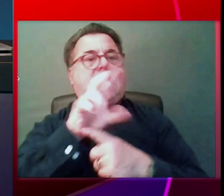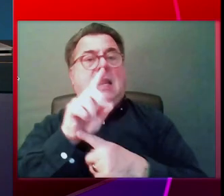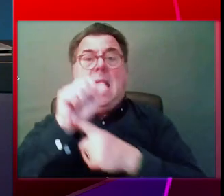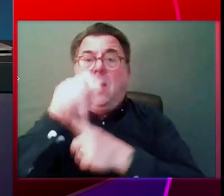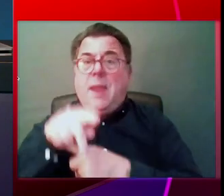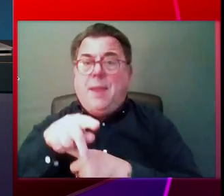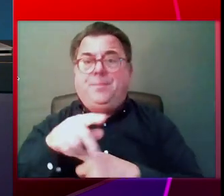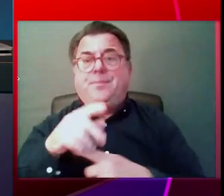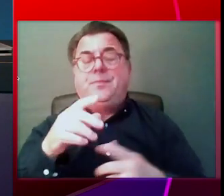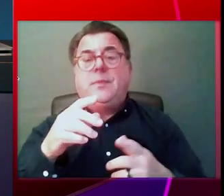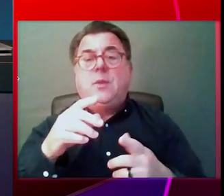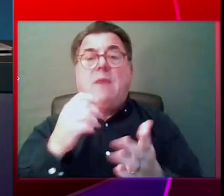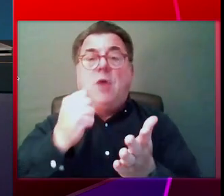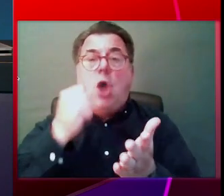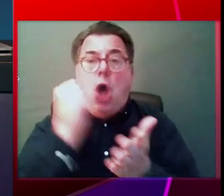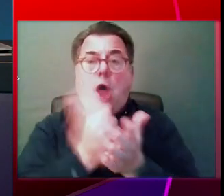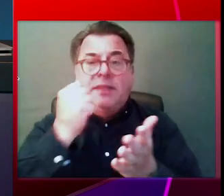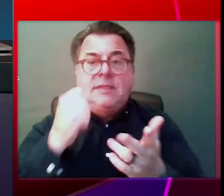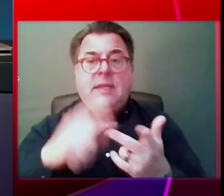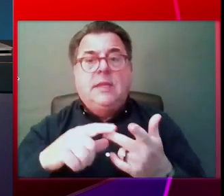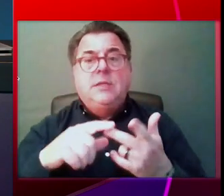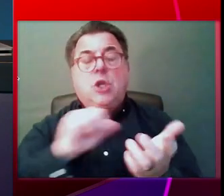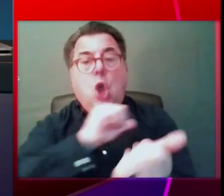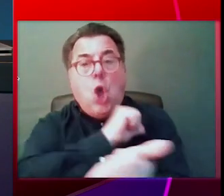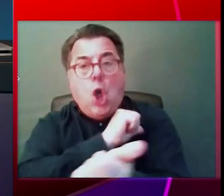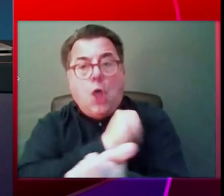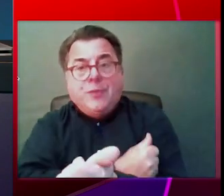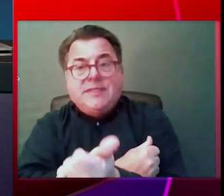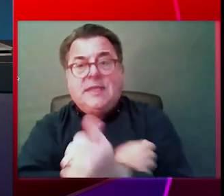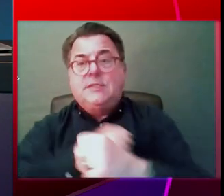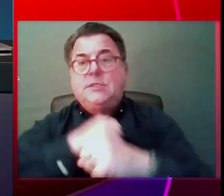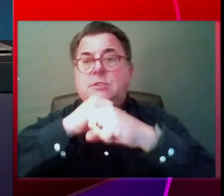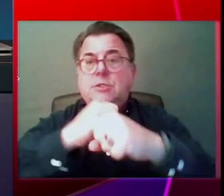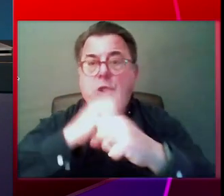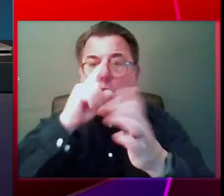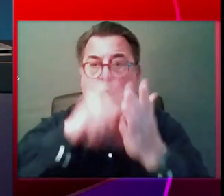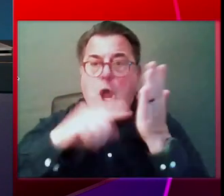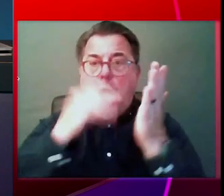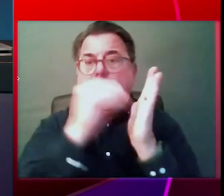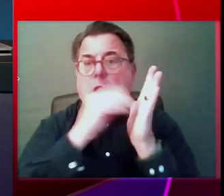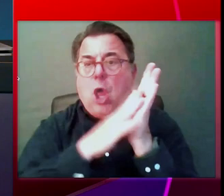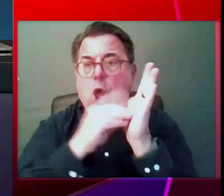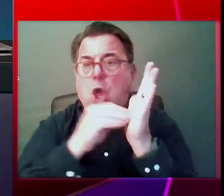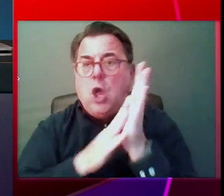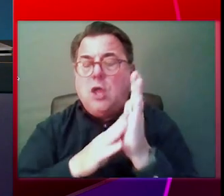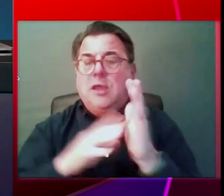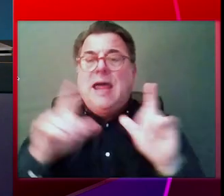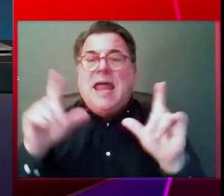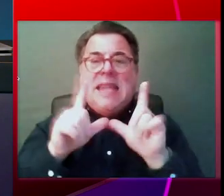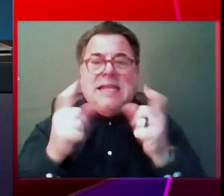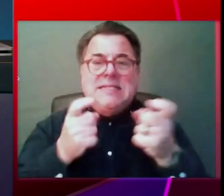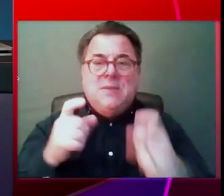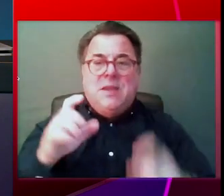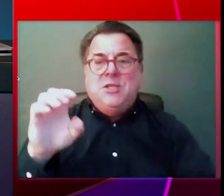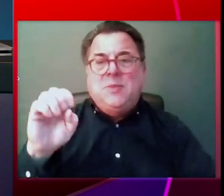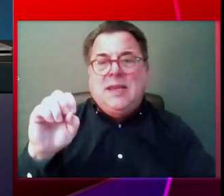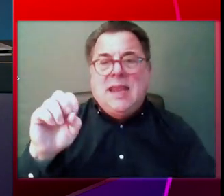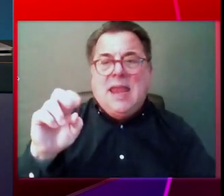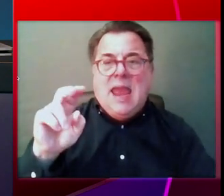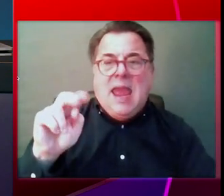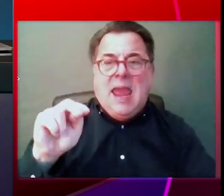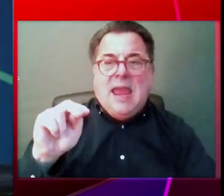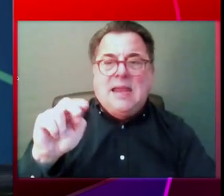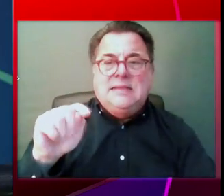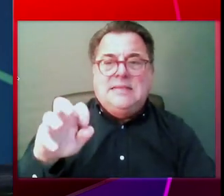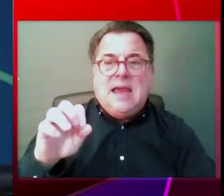like authentication, authorization, secure audit logging, entitlement and license management. If you're doing any file exchange,